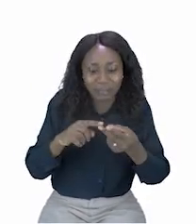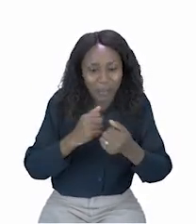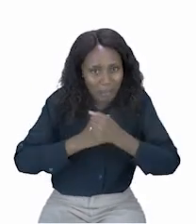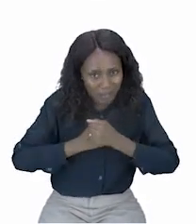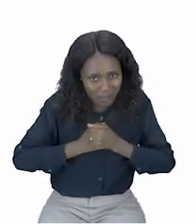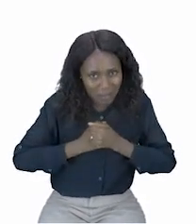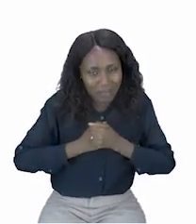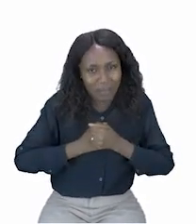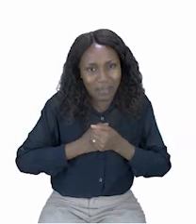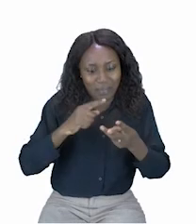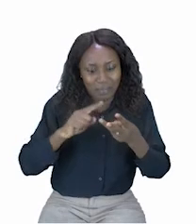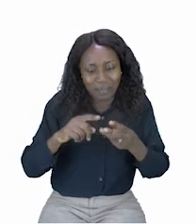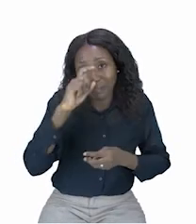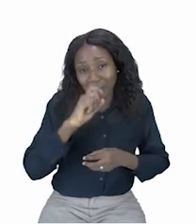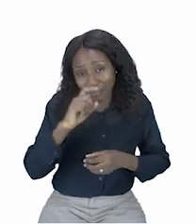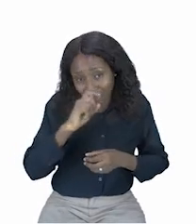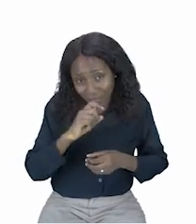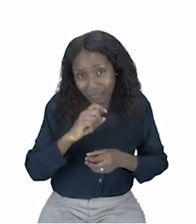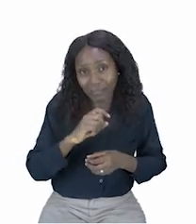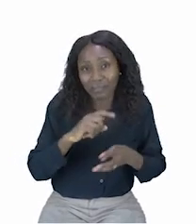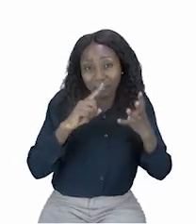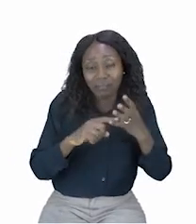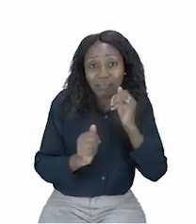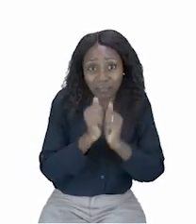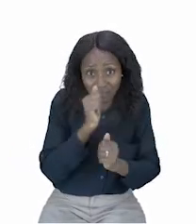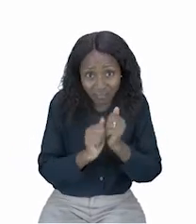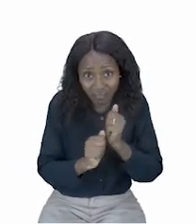parents, sister, brother,